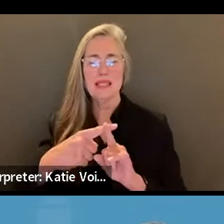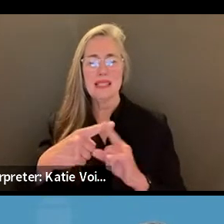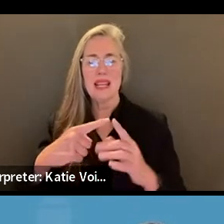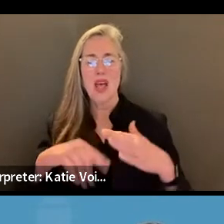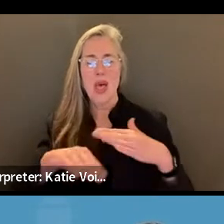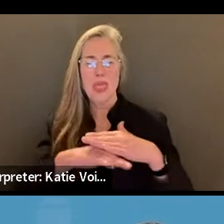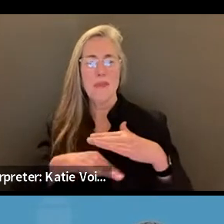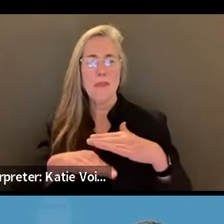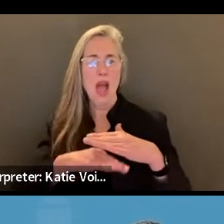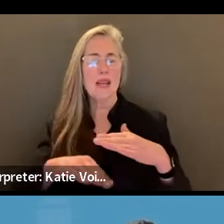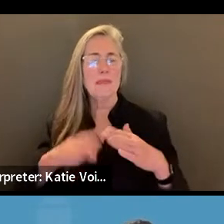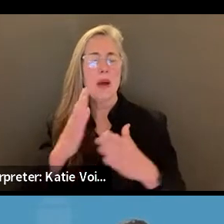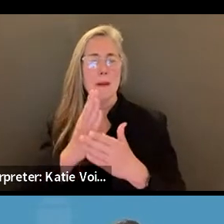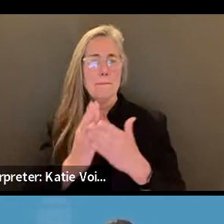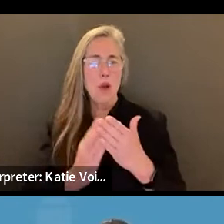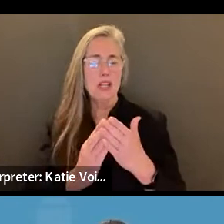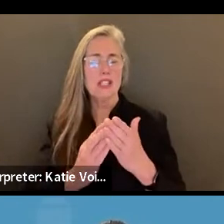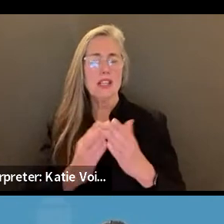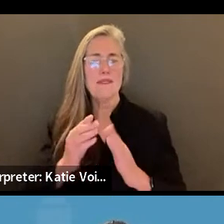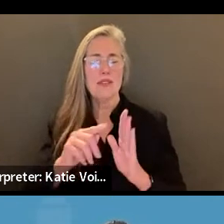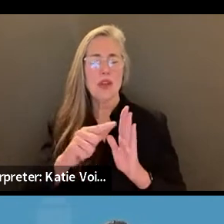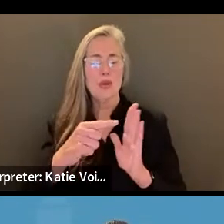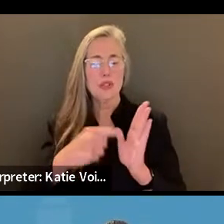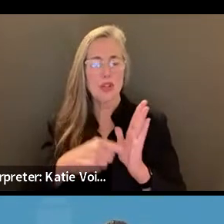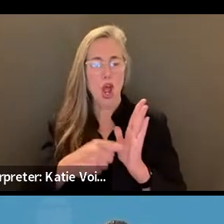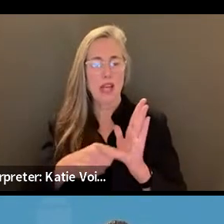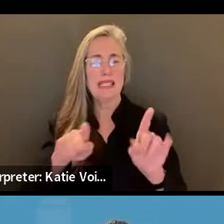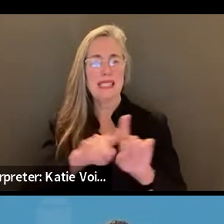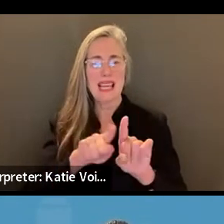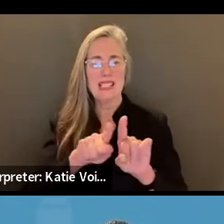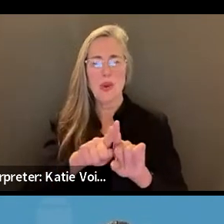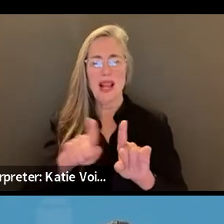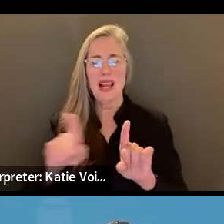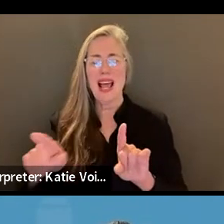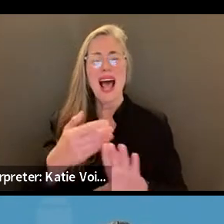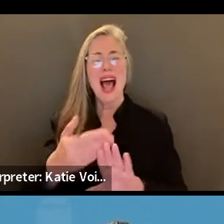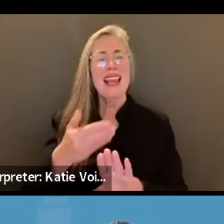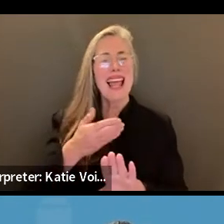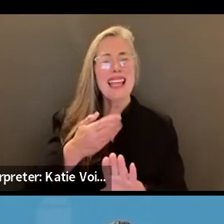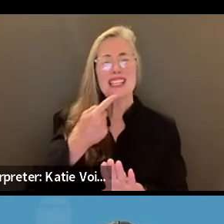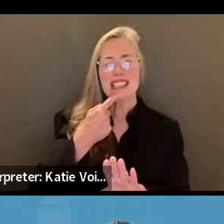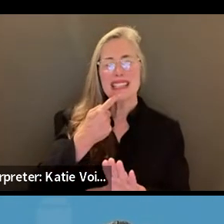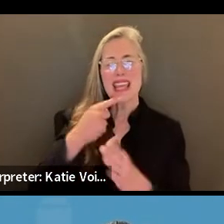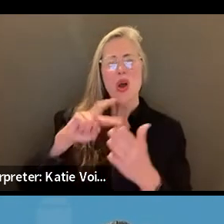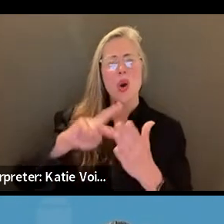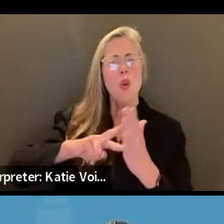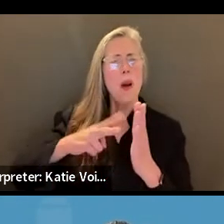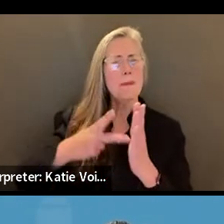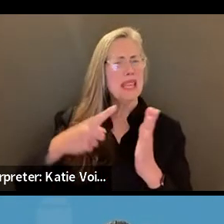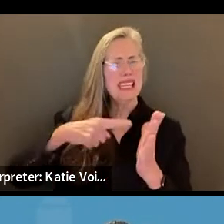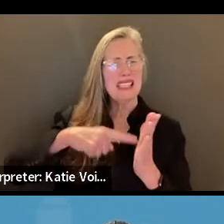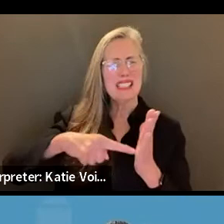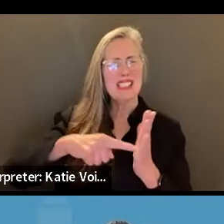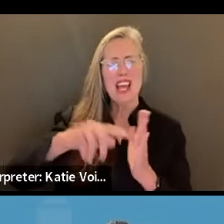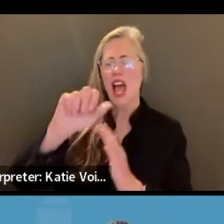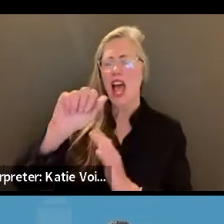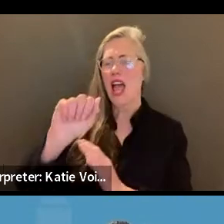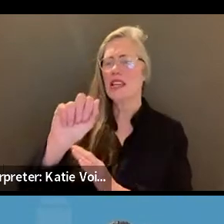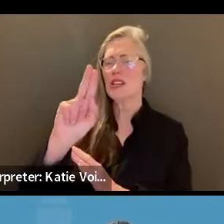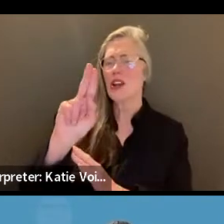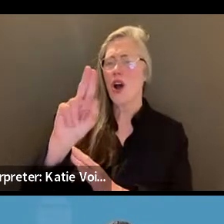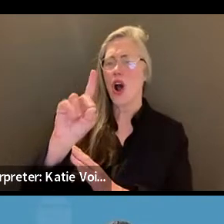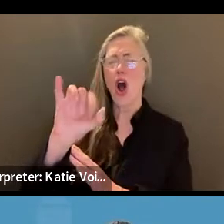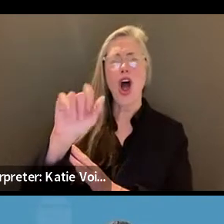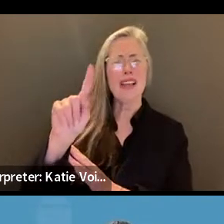like to preface any presentation related to the audit report, just to discuss what an audit is. So as a